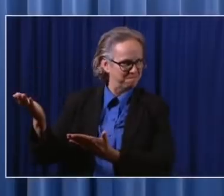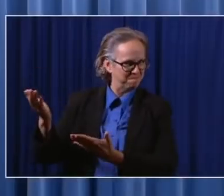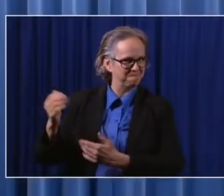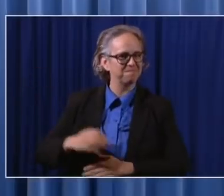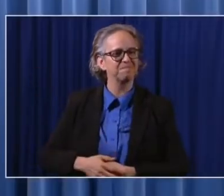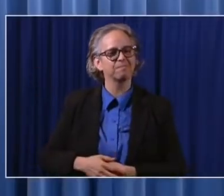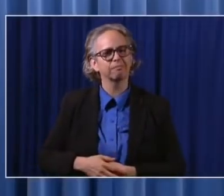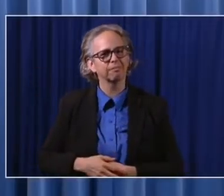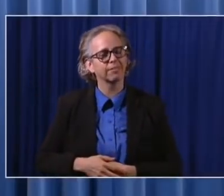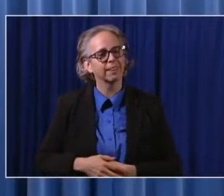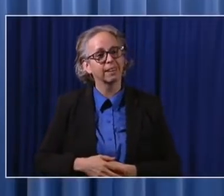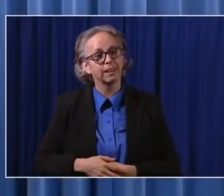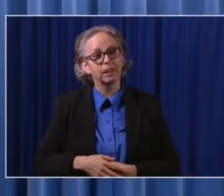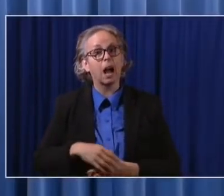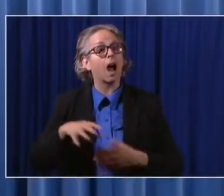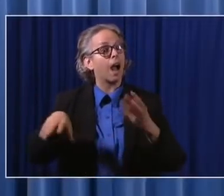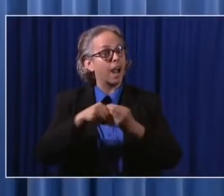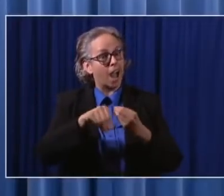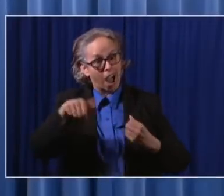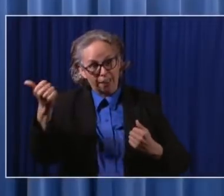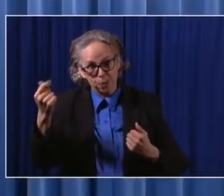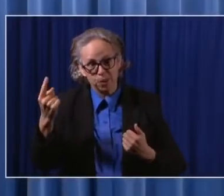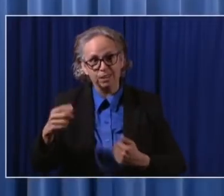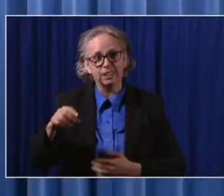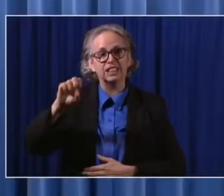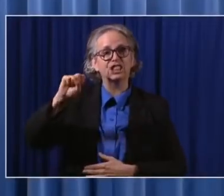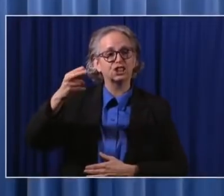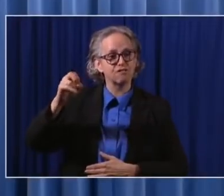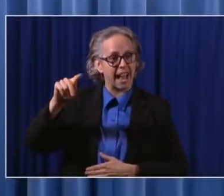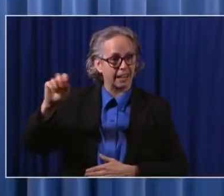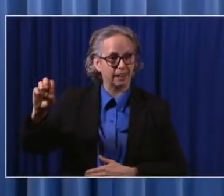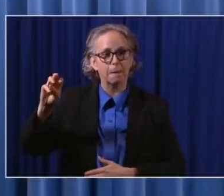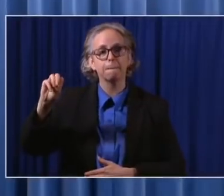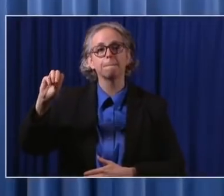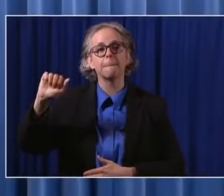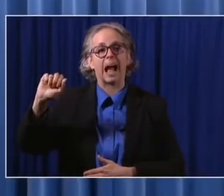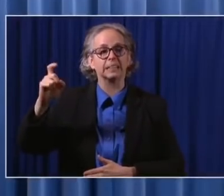Sherry Maxfield, Ohio Department of Commerce Director, Dan Tierney,